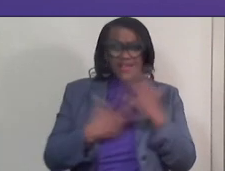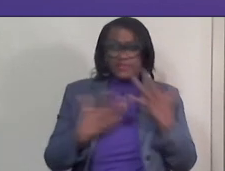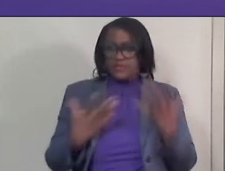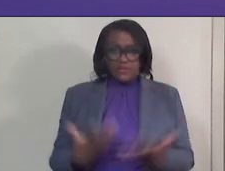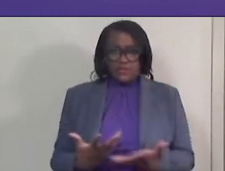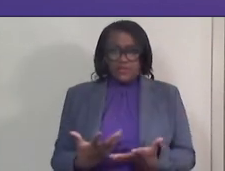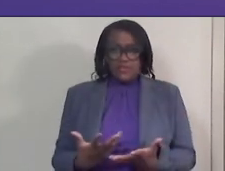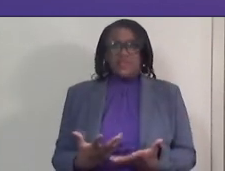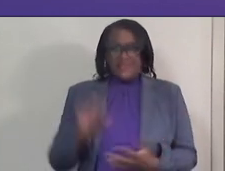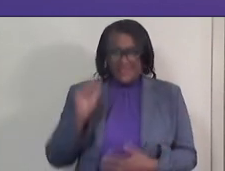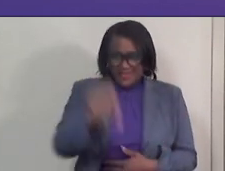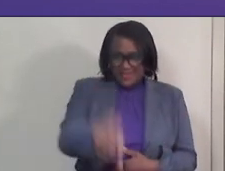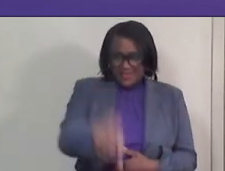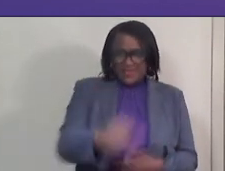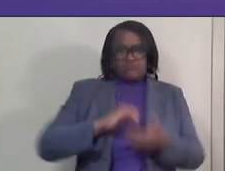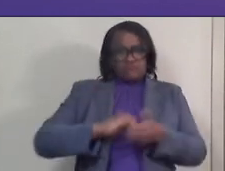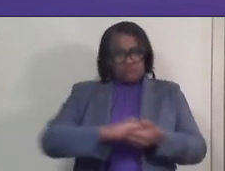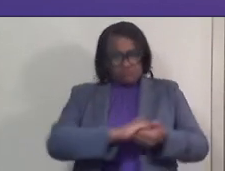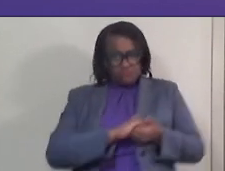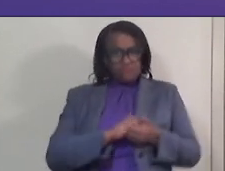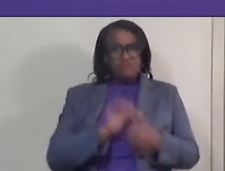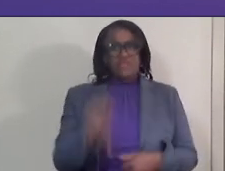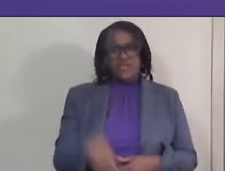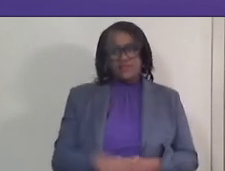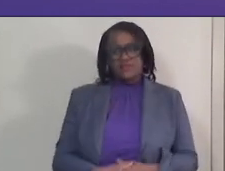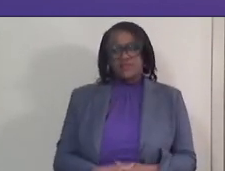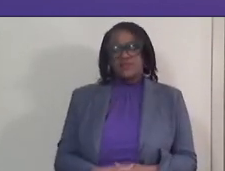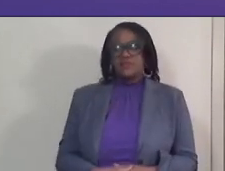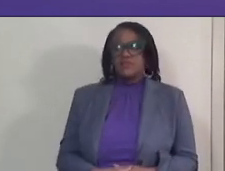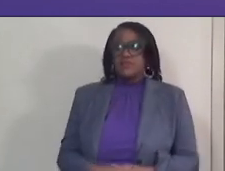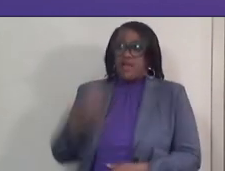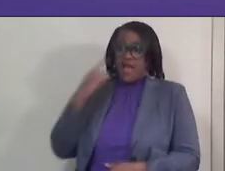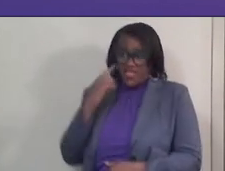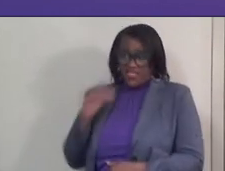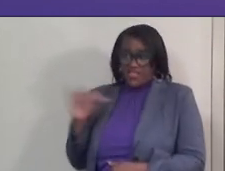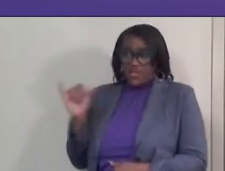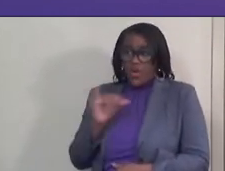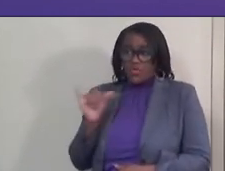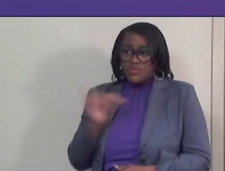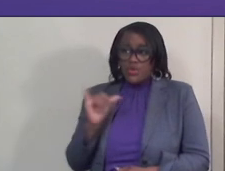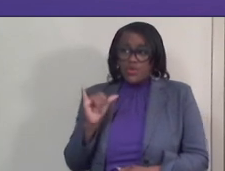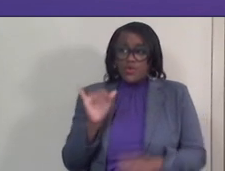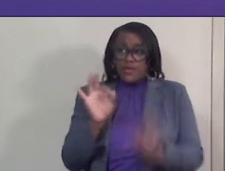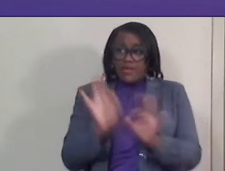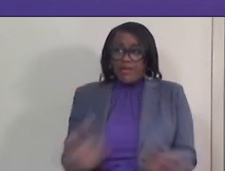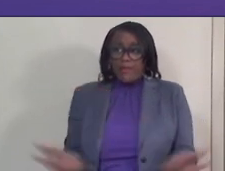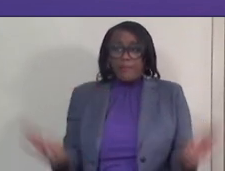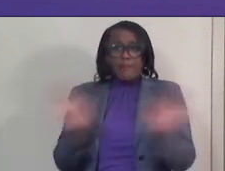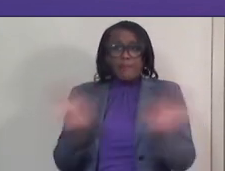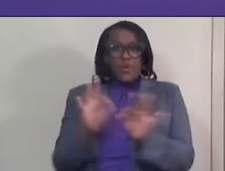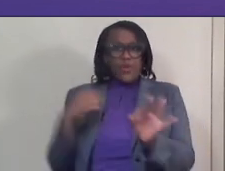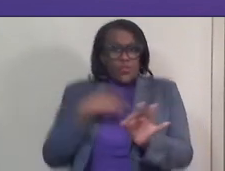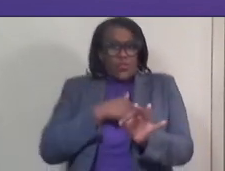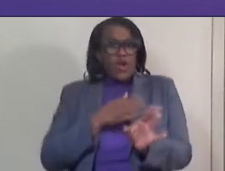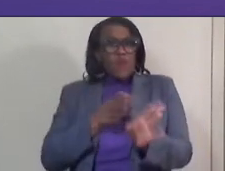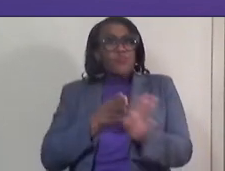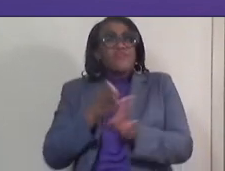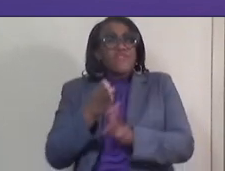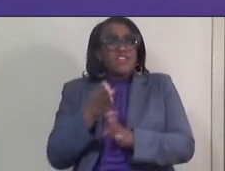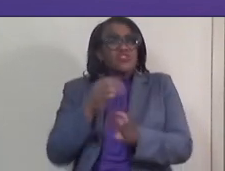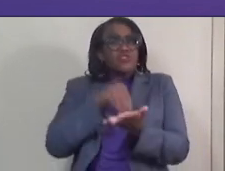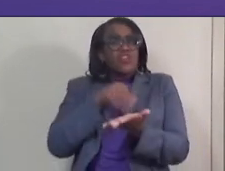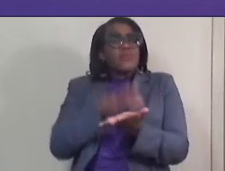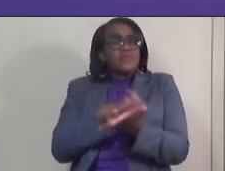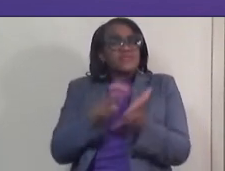yes. I think, too, it's important that when we're coming in as professional documentarians, connecting